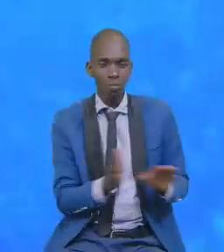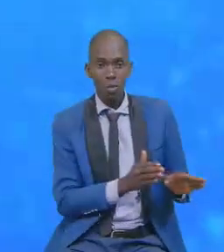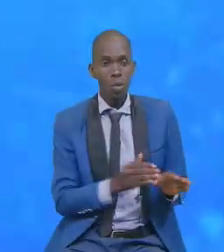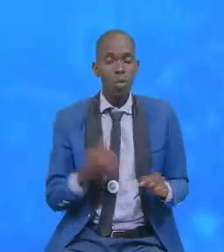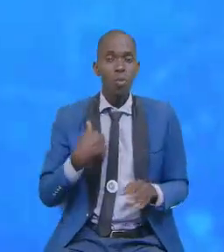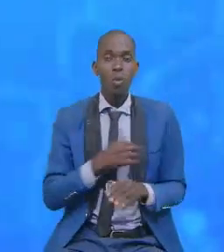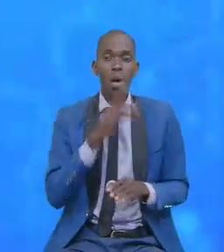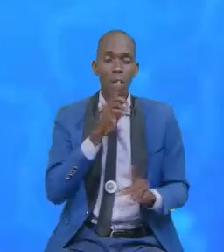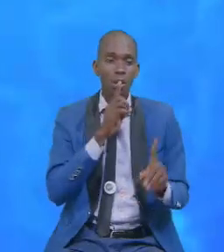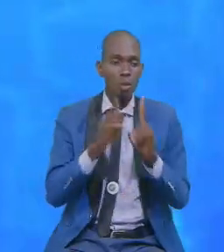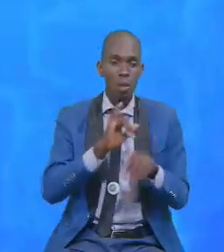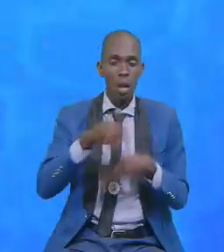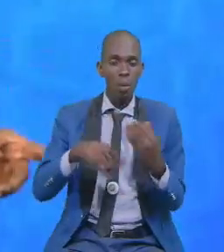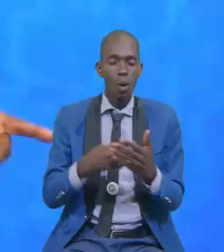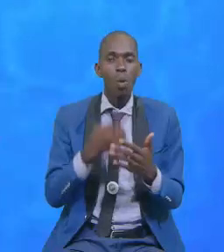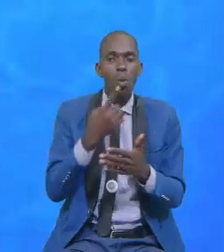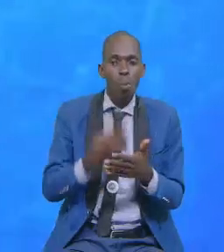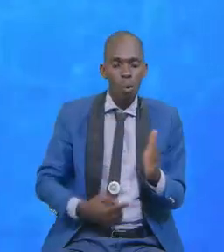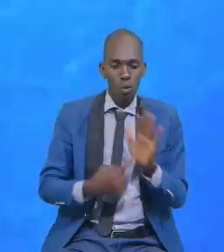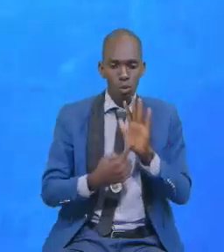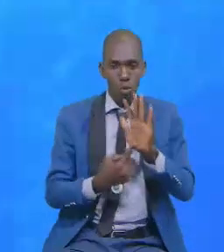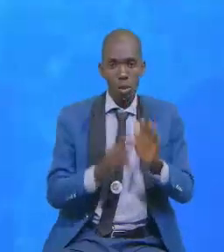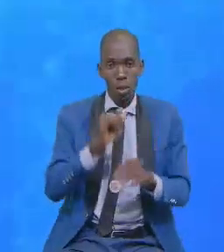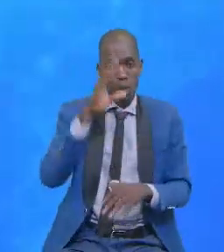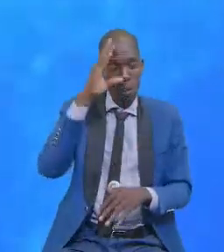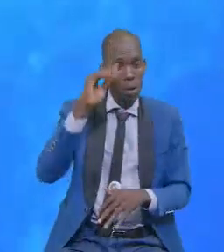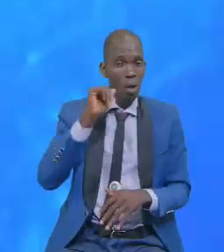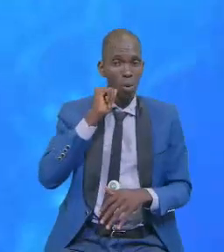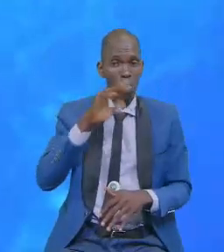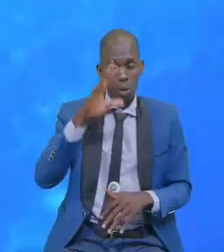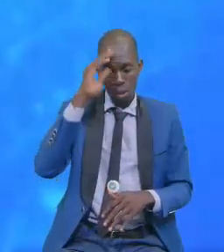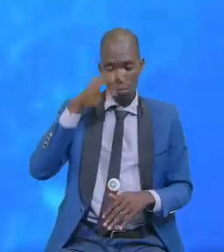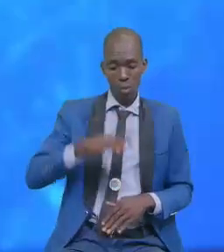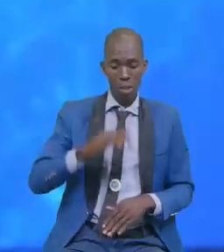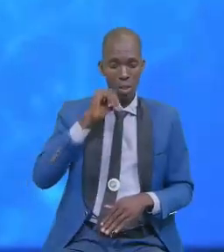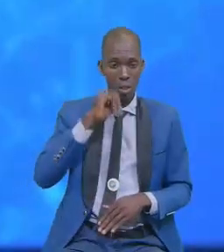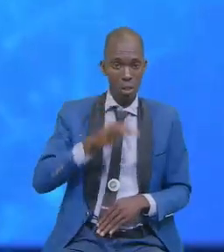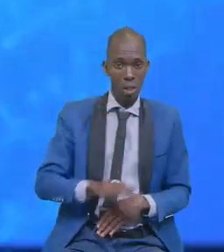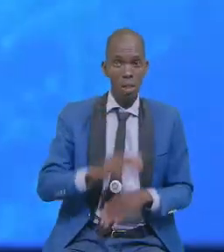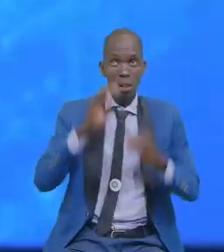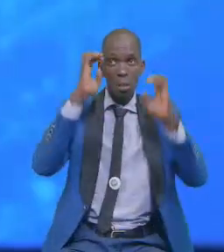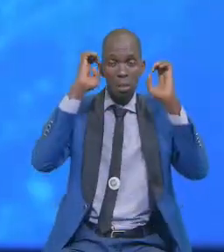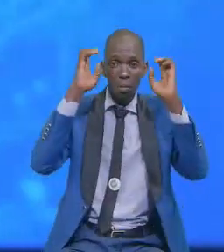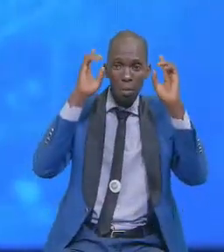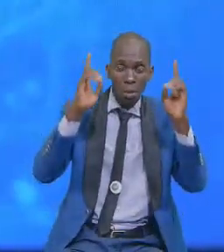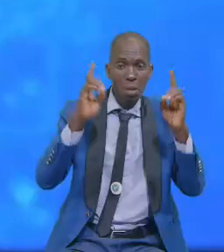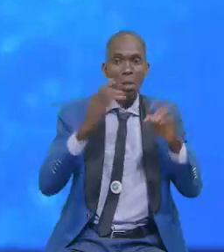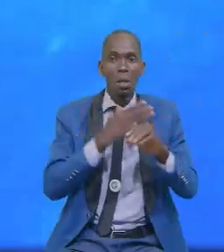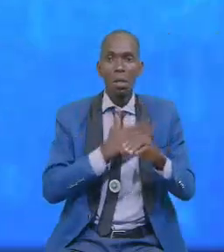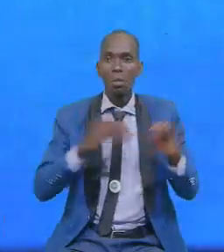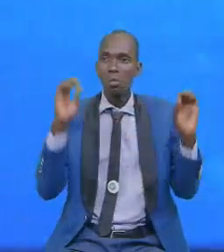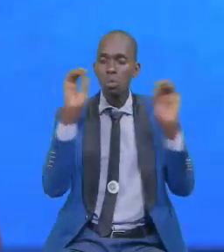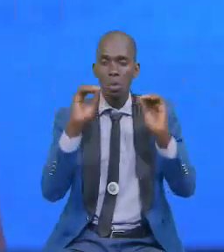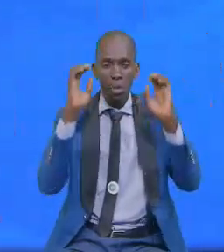what shows a man, a woman, a boy, a girl, an educated one, an illiterate.